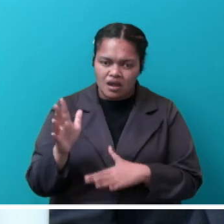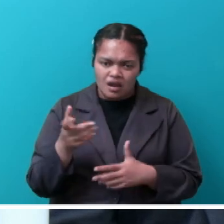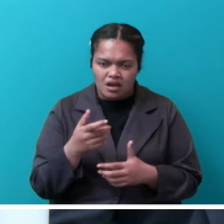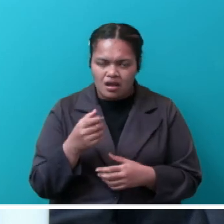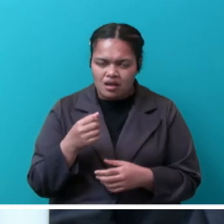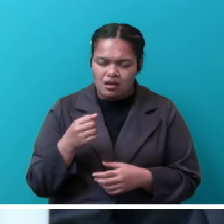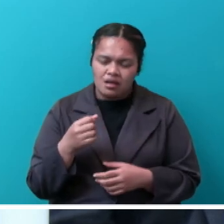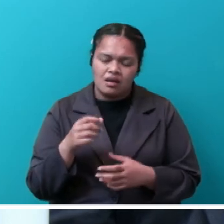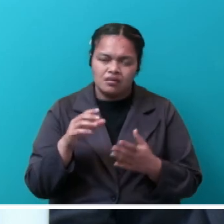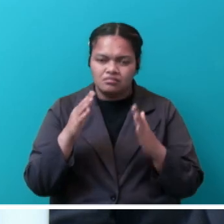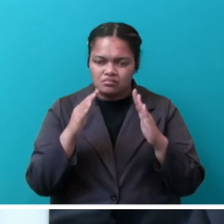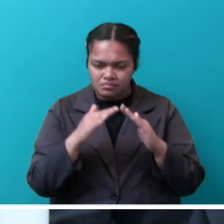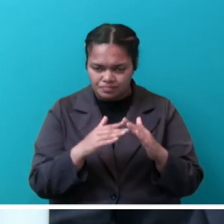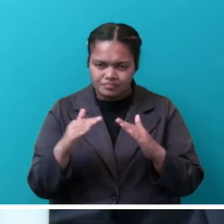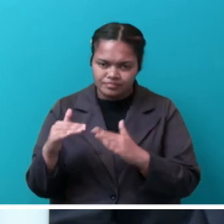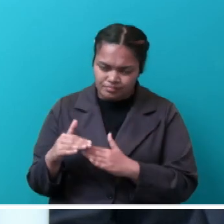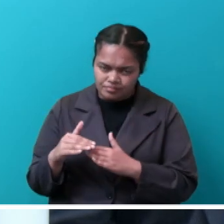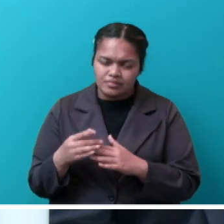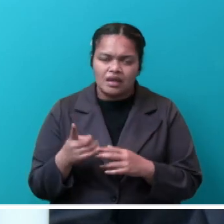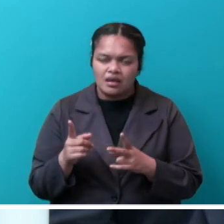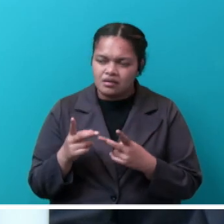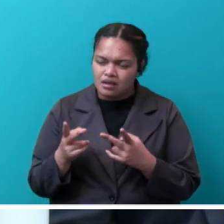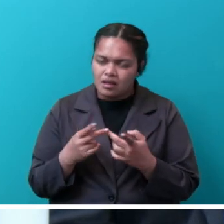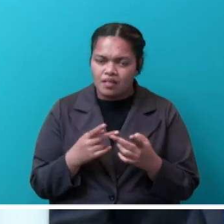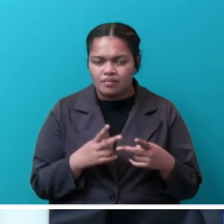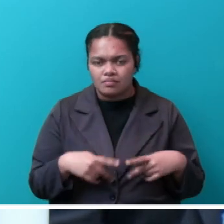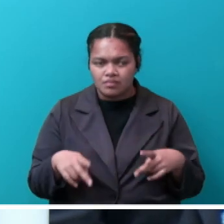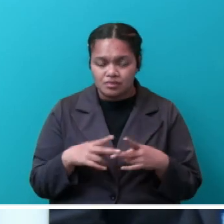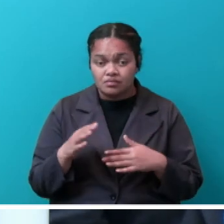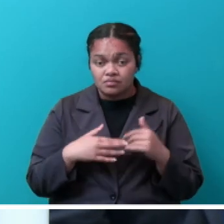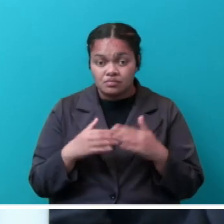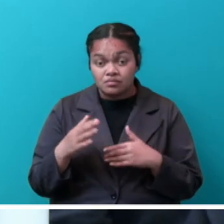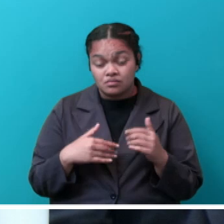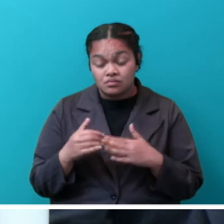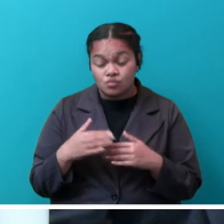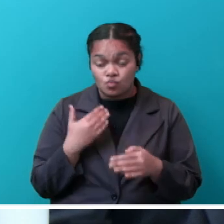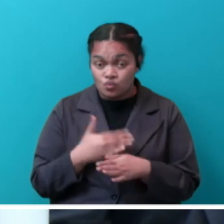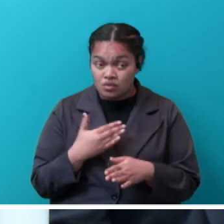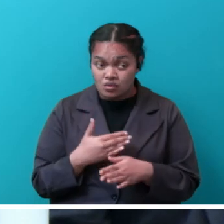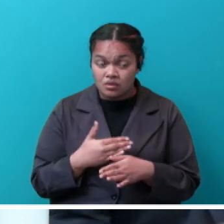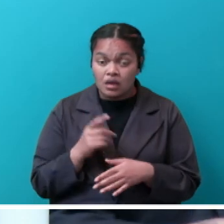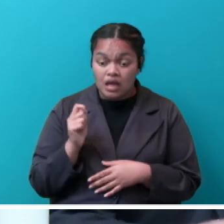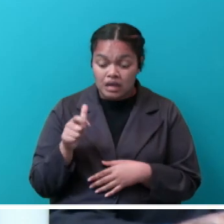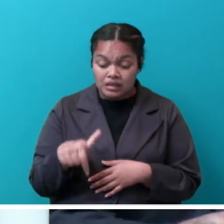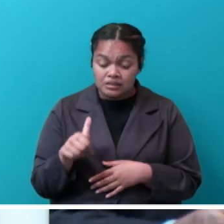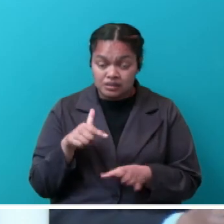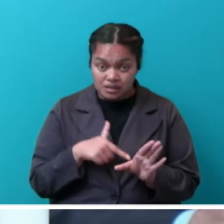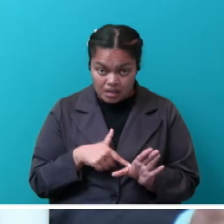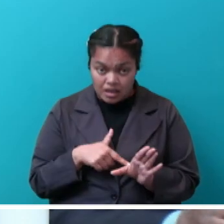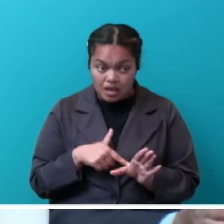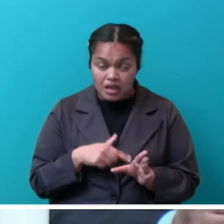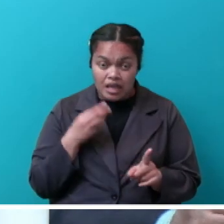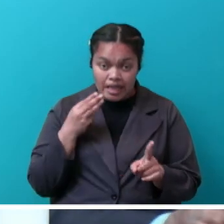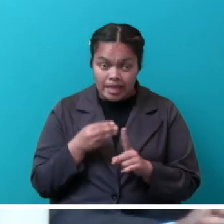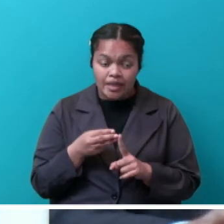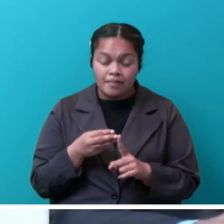services and residents alike. And construction of civil works, Mr. Speaker, sir, began earlier this year, and we aim to complete phase